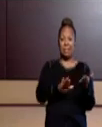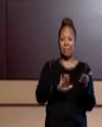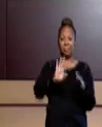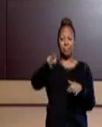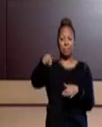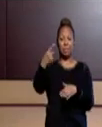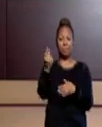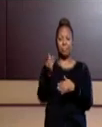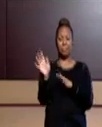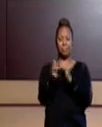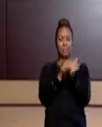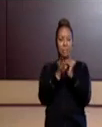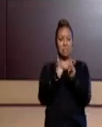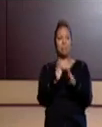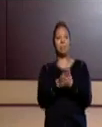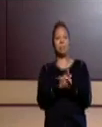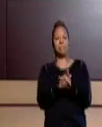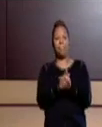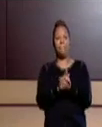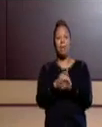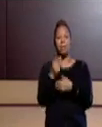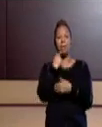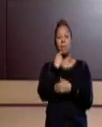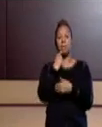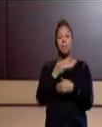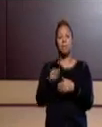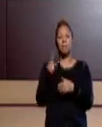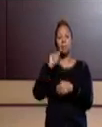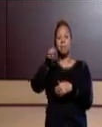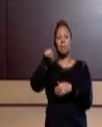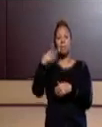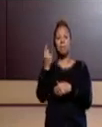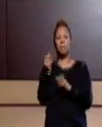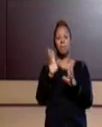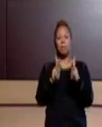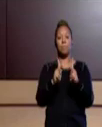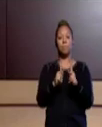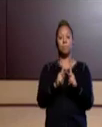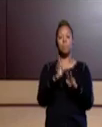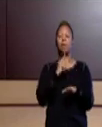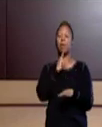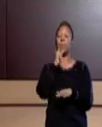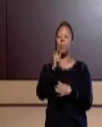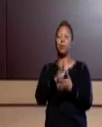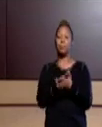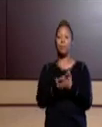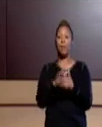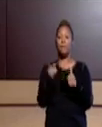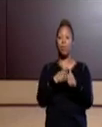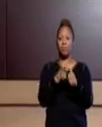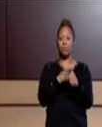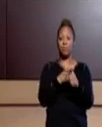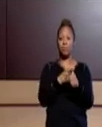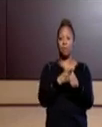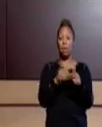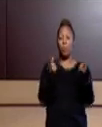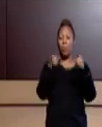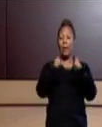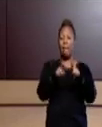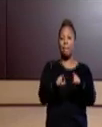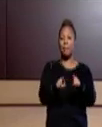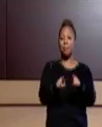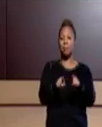is. Jesus. And this is what I want to tell singles. So I'm just going to come real with singles. Please first go. Of all, what happens is